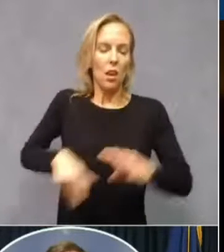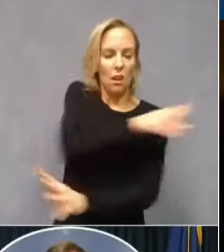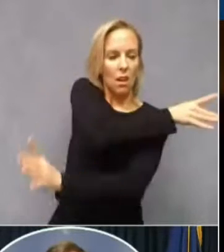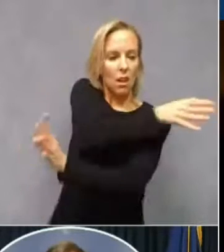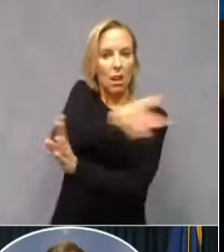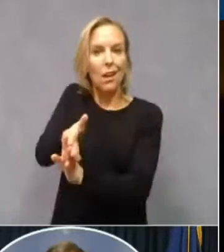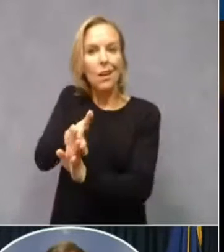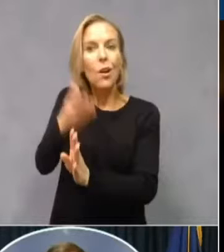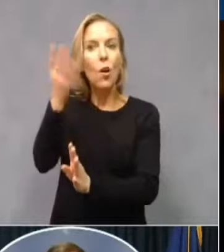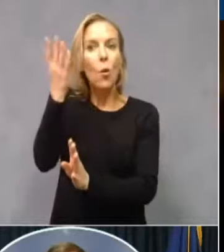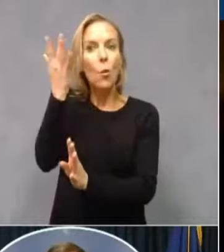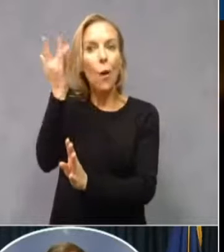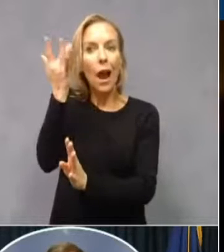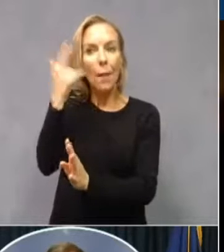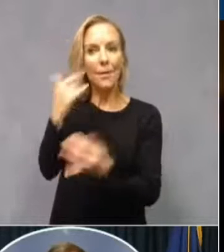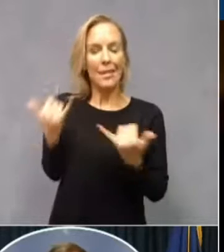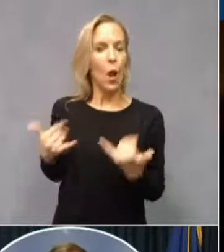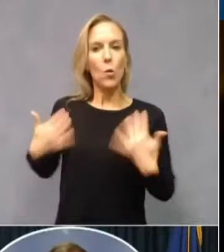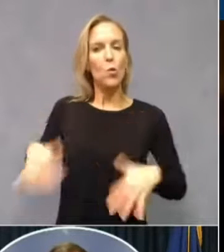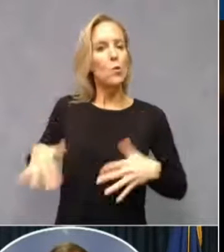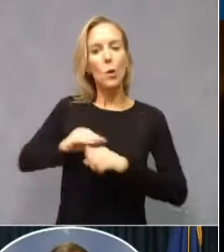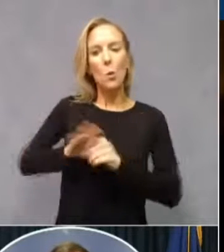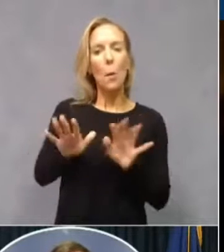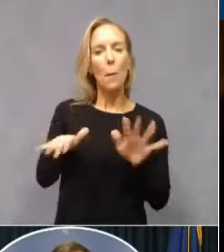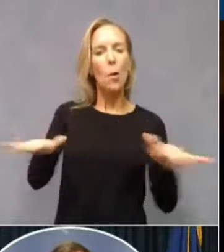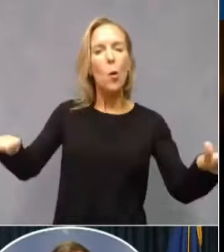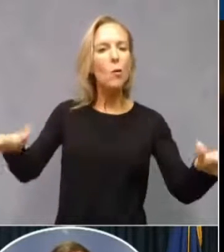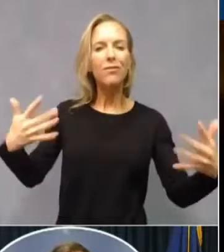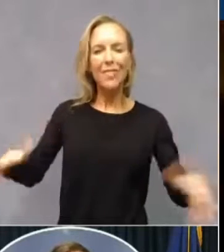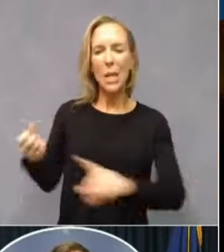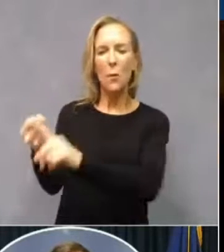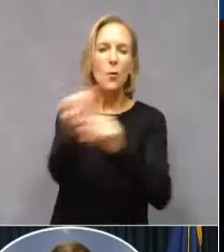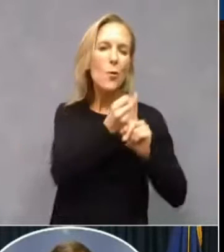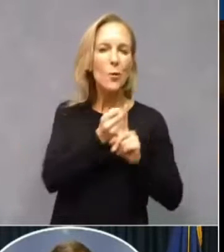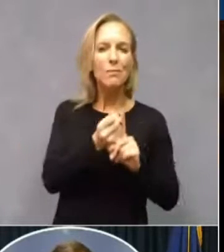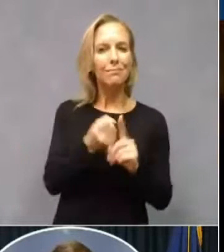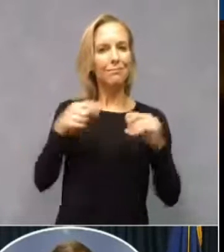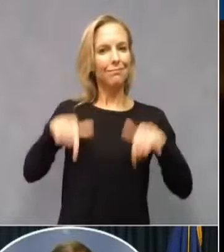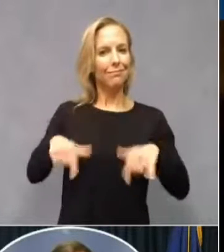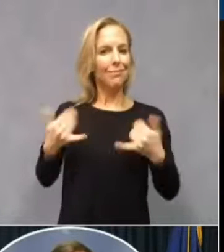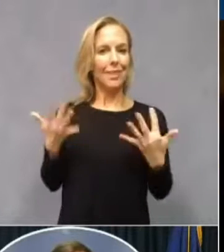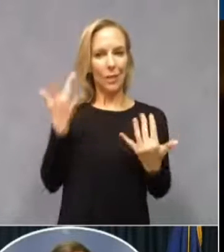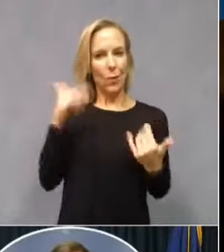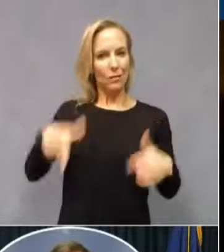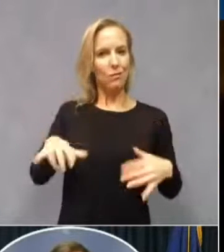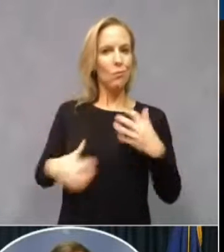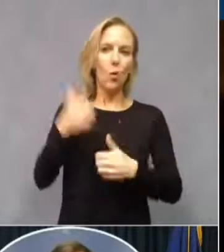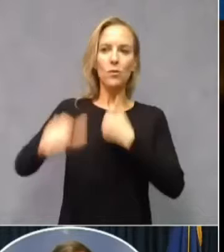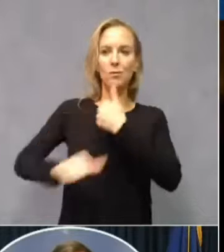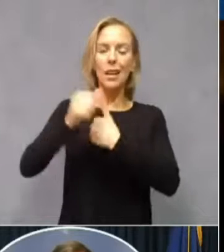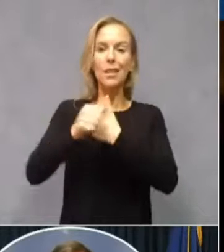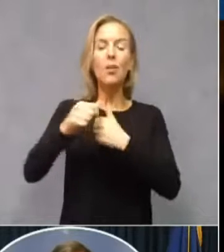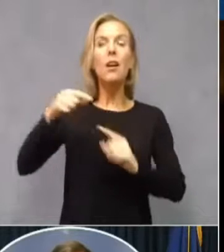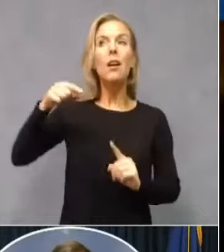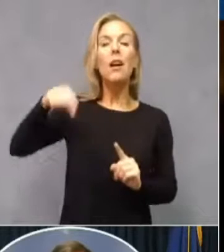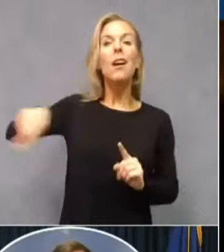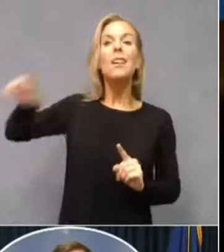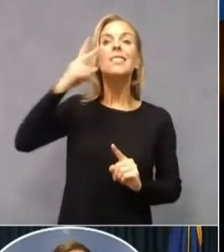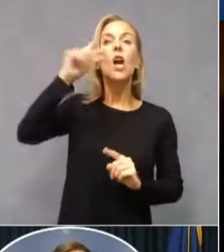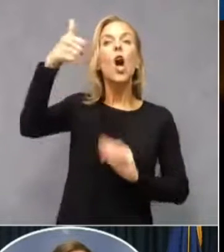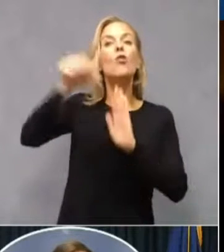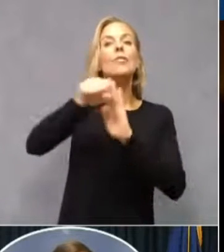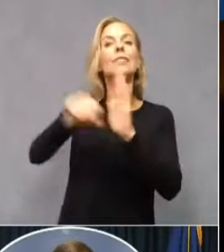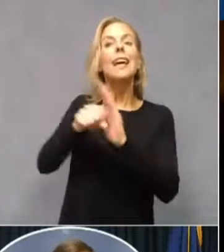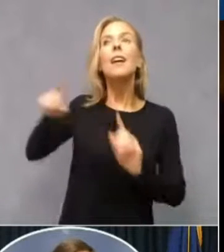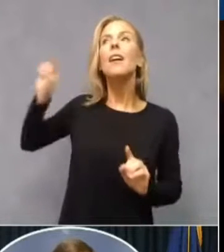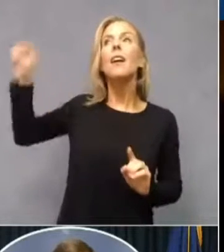widespread it is. And what we see is that governors that do not have the powers to address this virus and